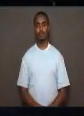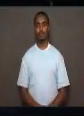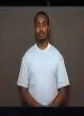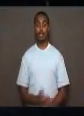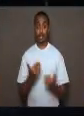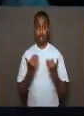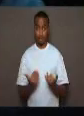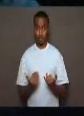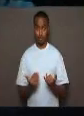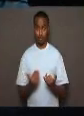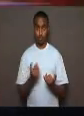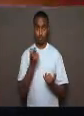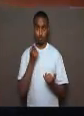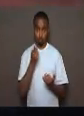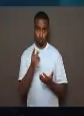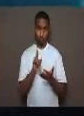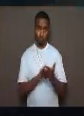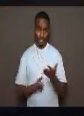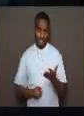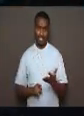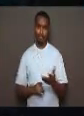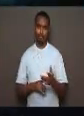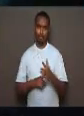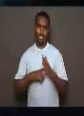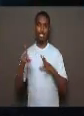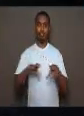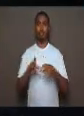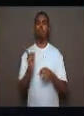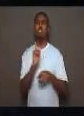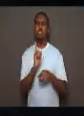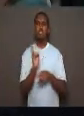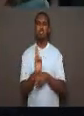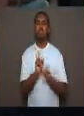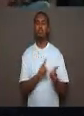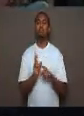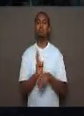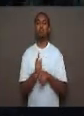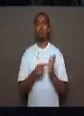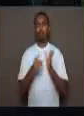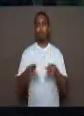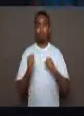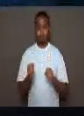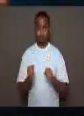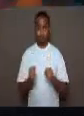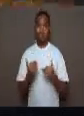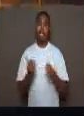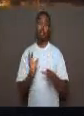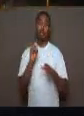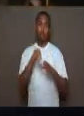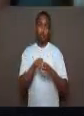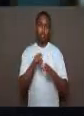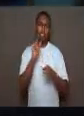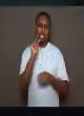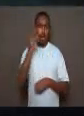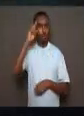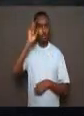By now, your list is starting to make it clear what the film is about, and also includes some